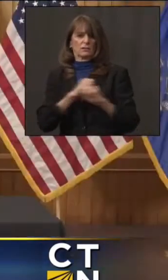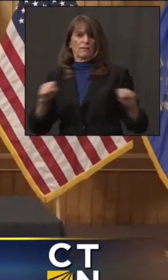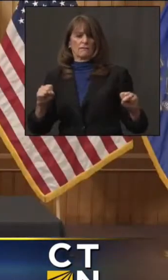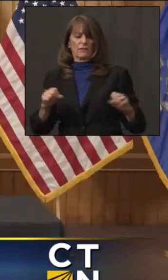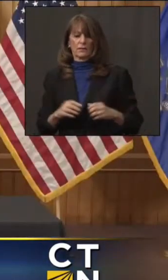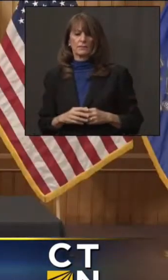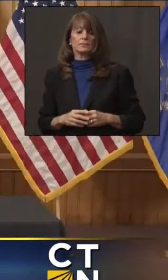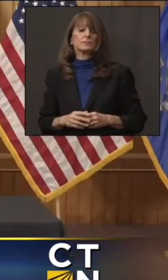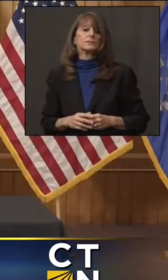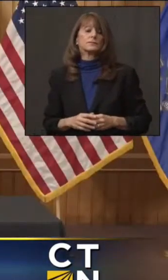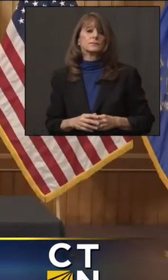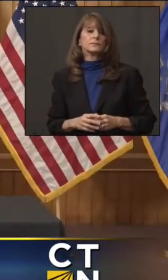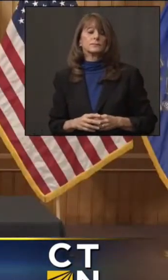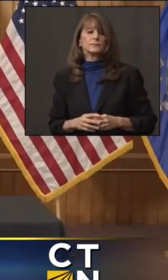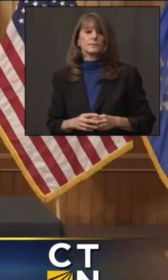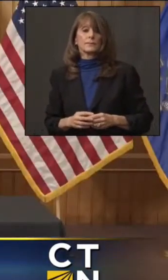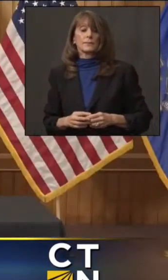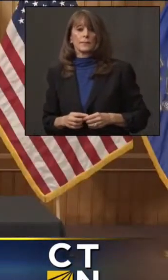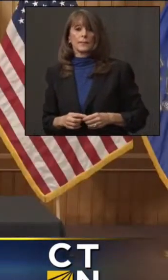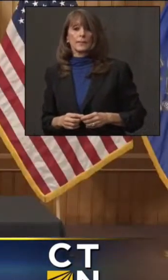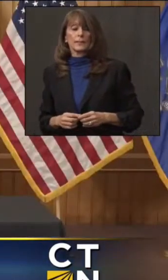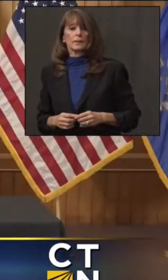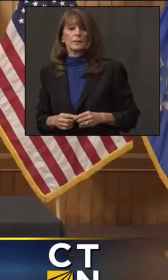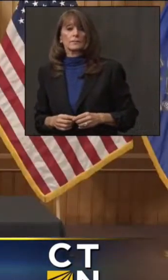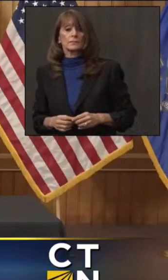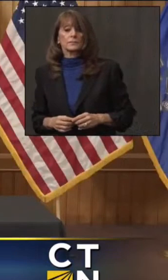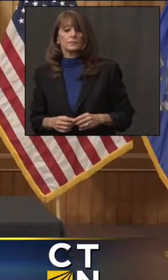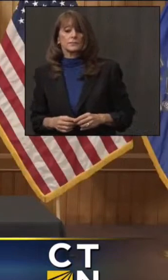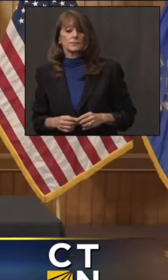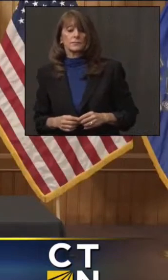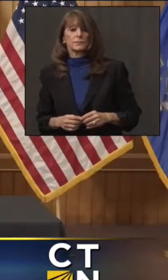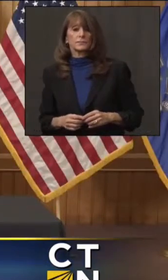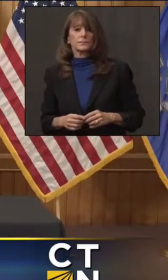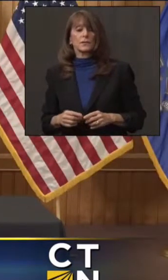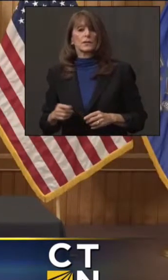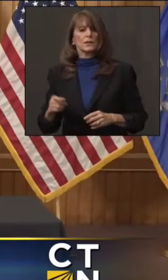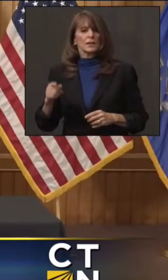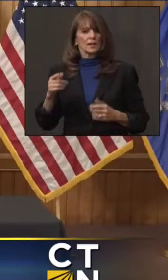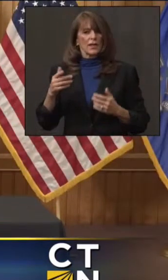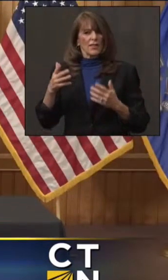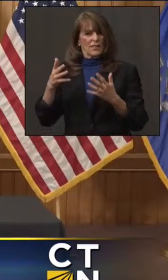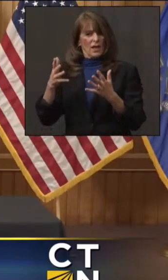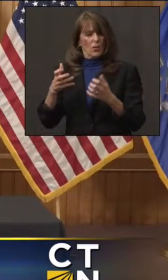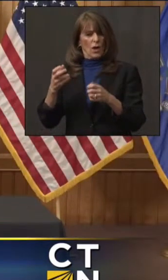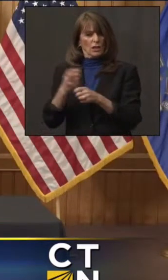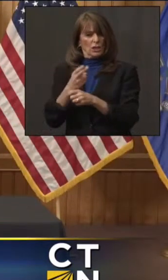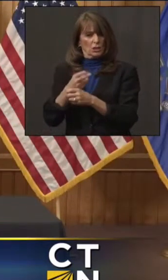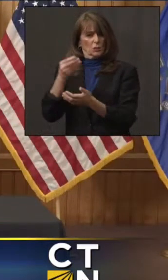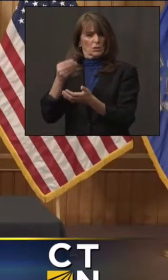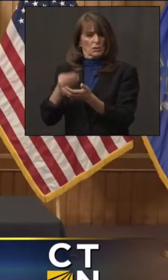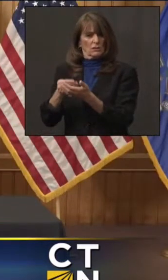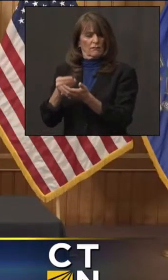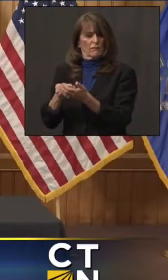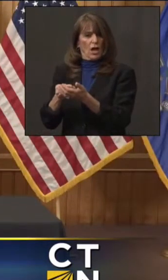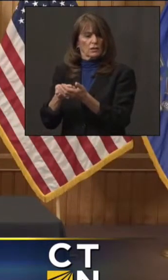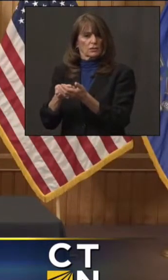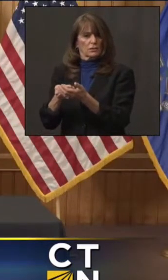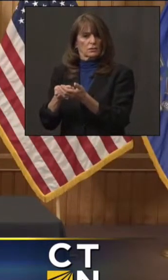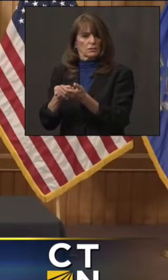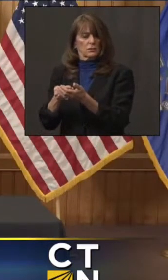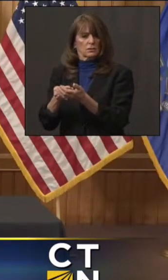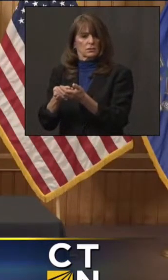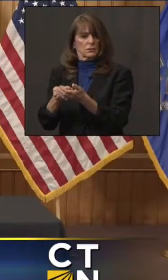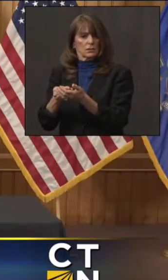How about, they want to use some of the remaining CARES Act fund to maybe replenish